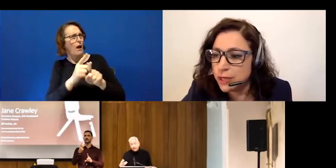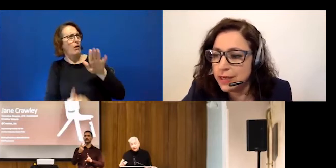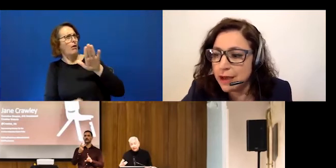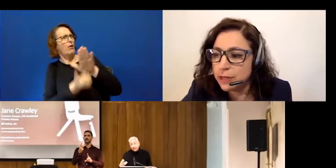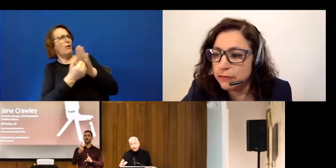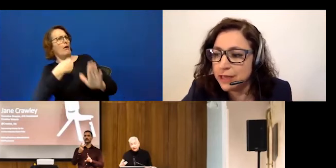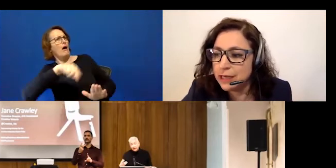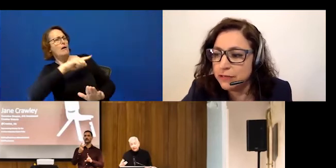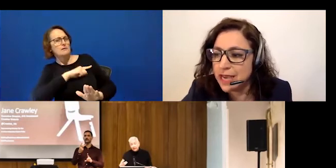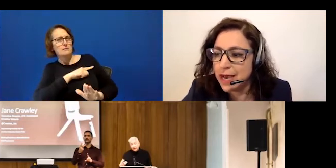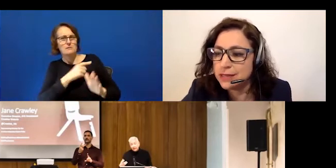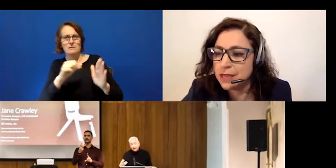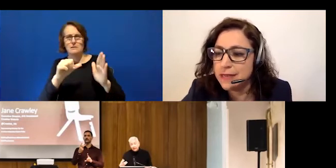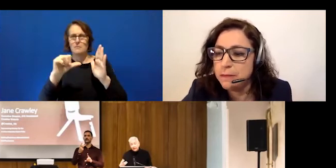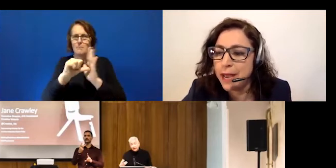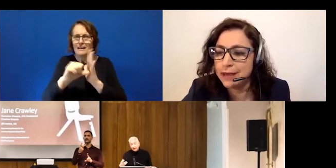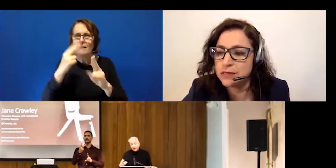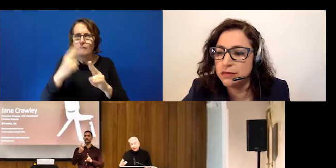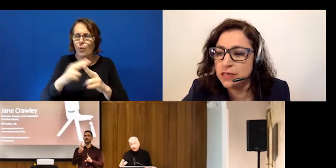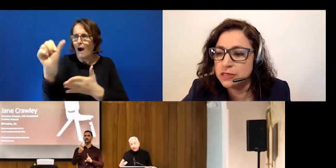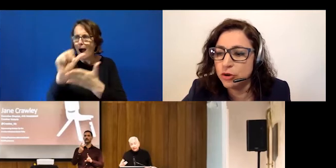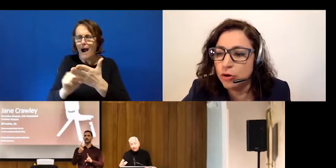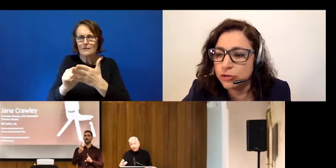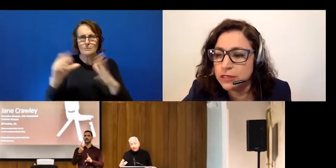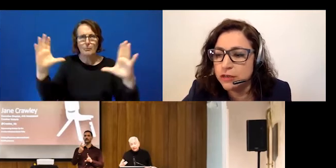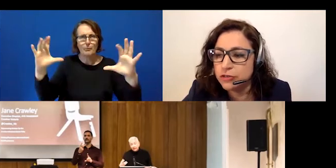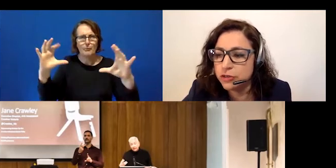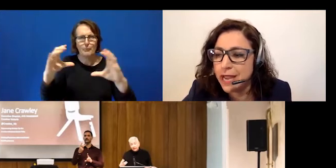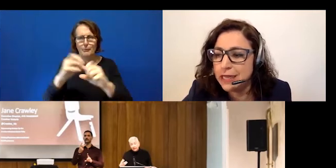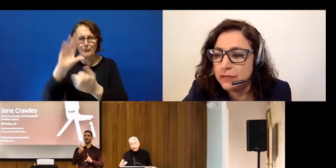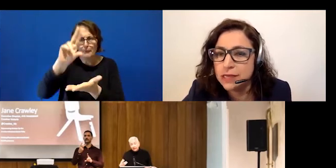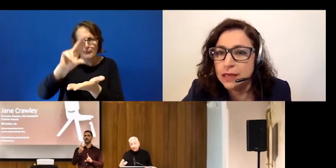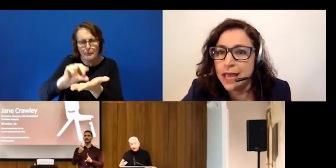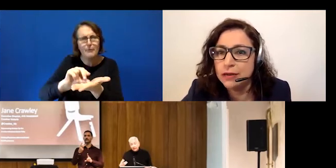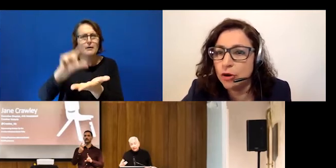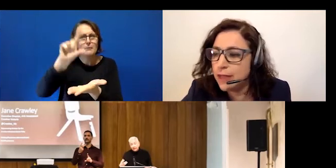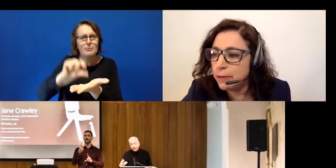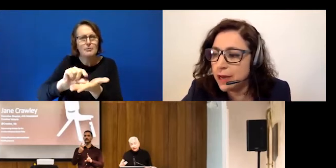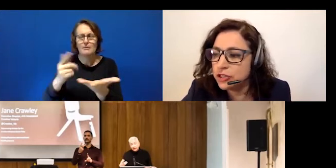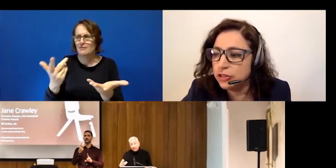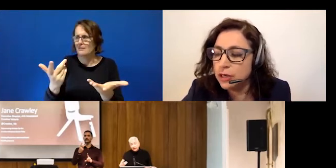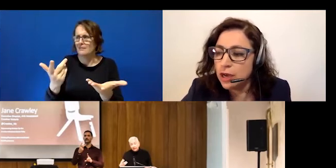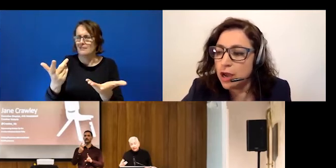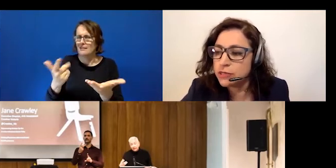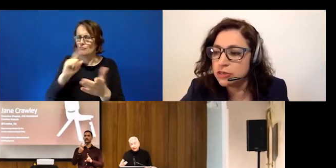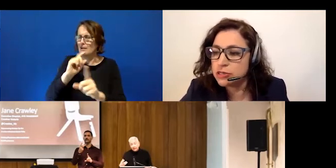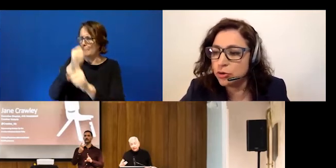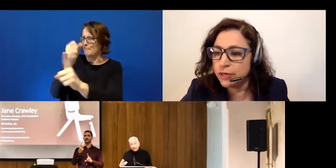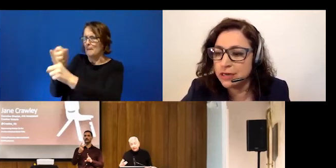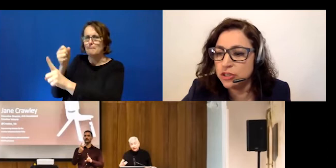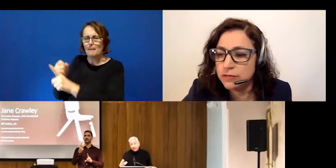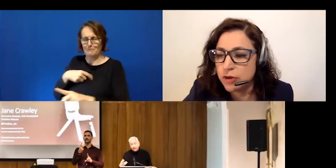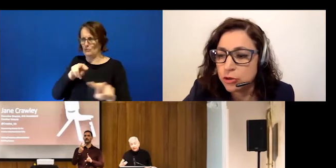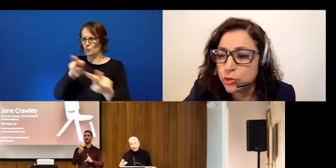of shrinking government funding for the arts, and the impacts of this on culturally diverse creatives and on their production. I also saw